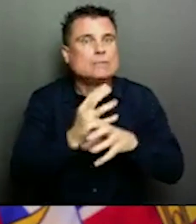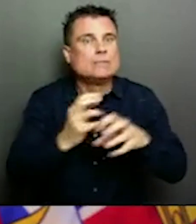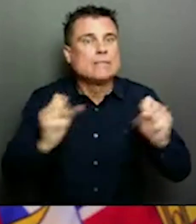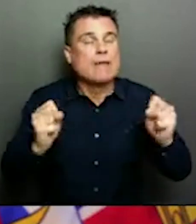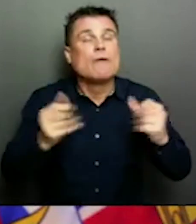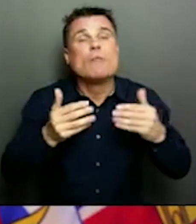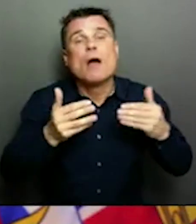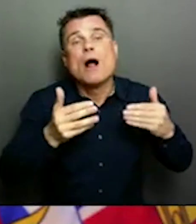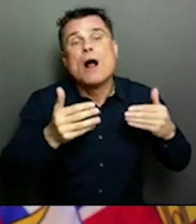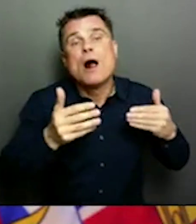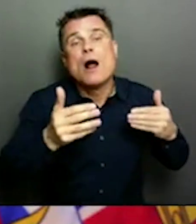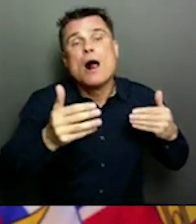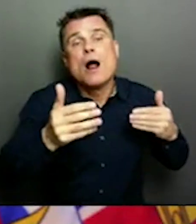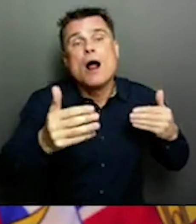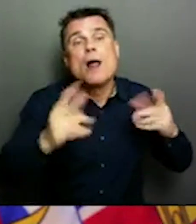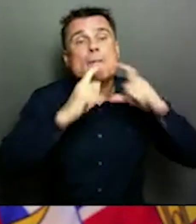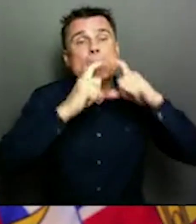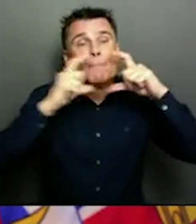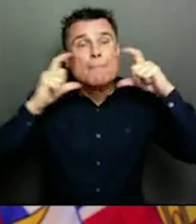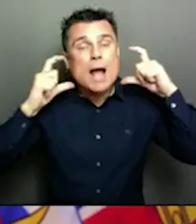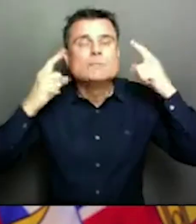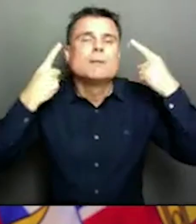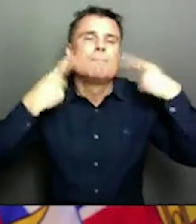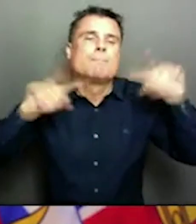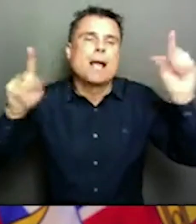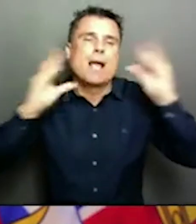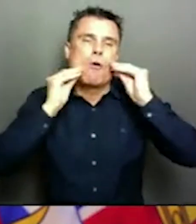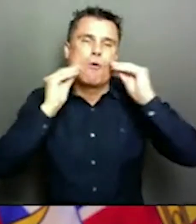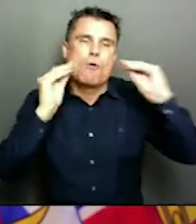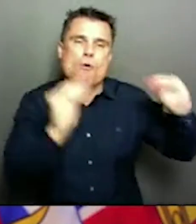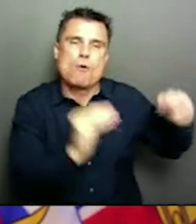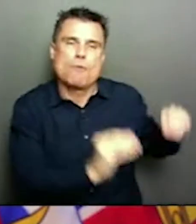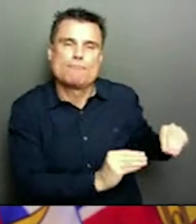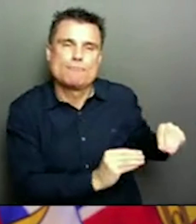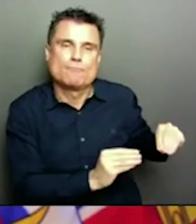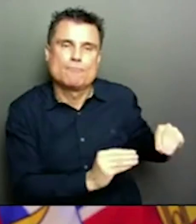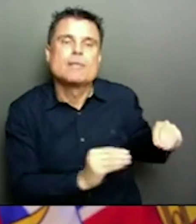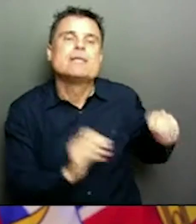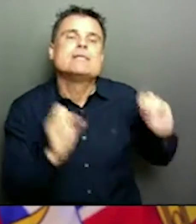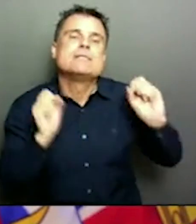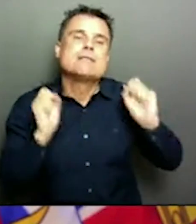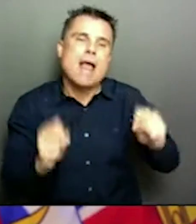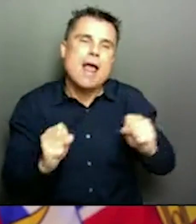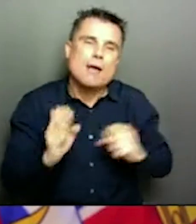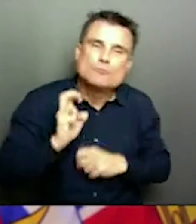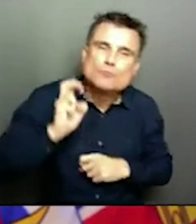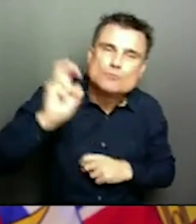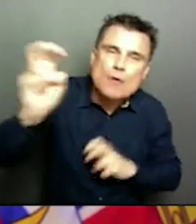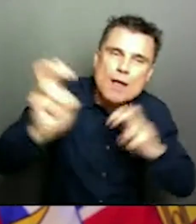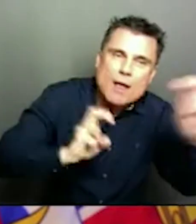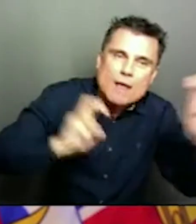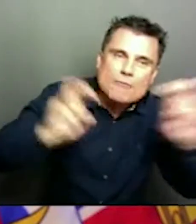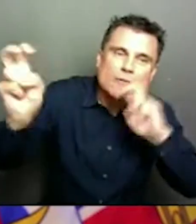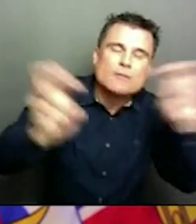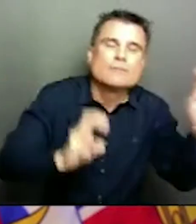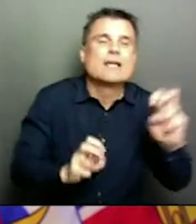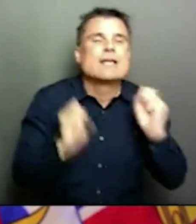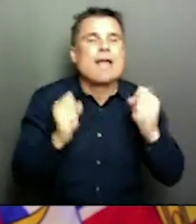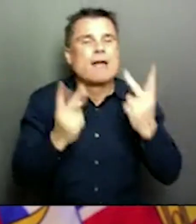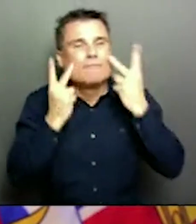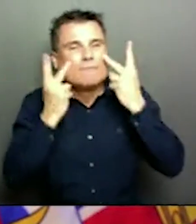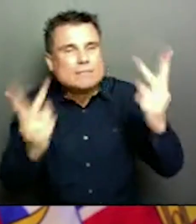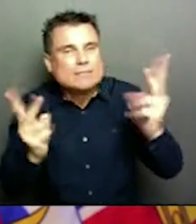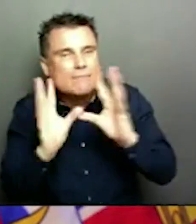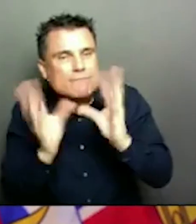travel to see friends and family, when we can be together again. We will get there, but we are not through this storm